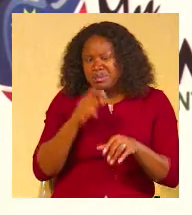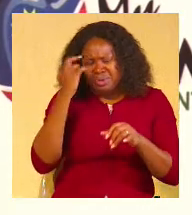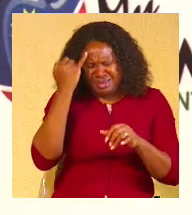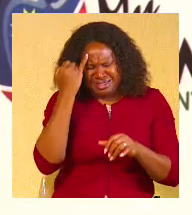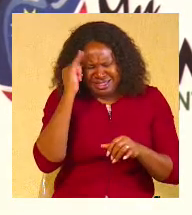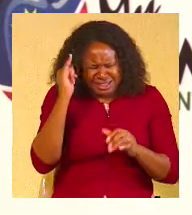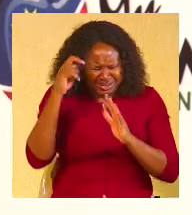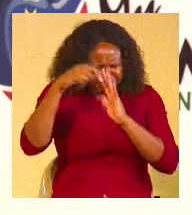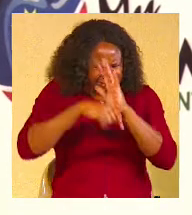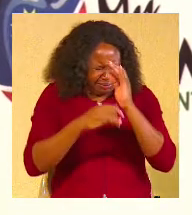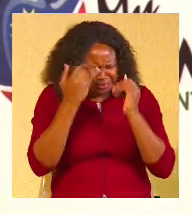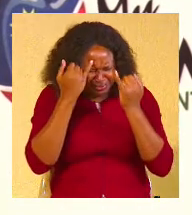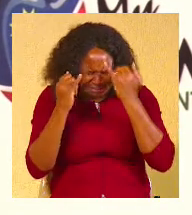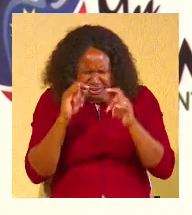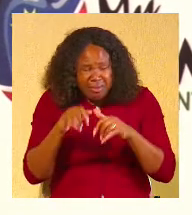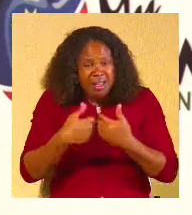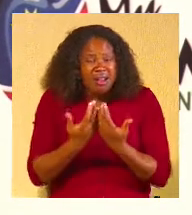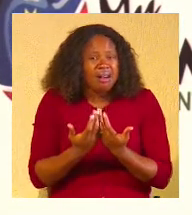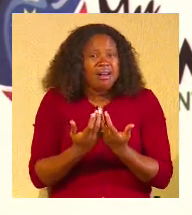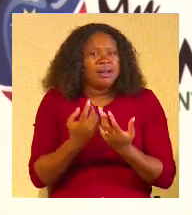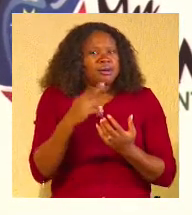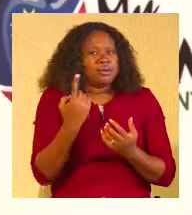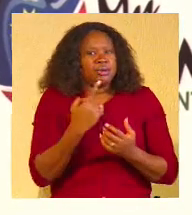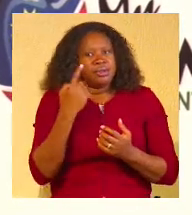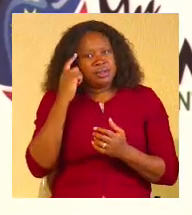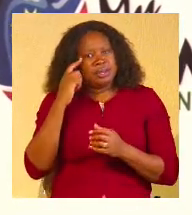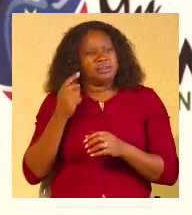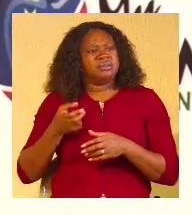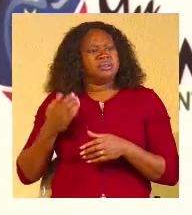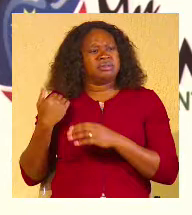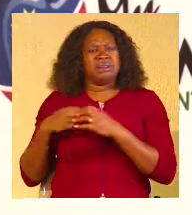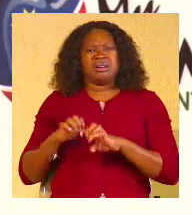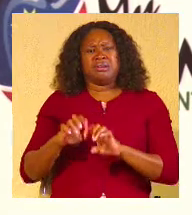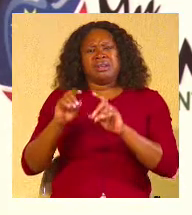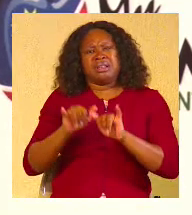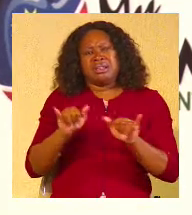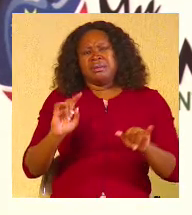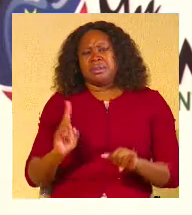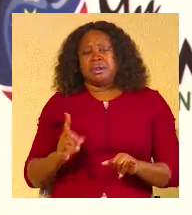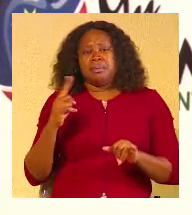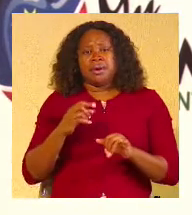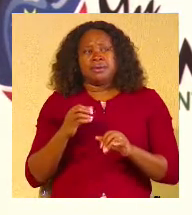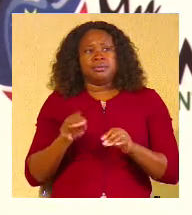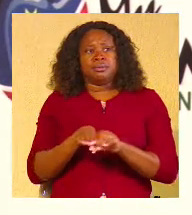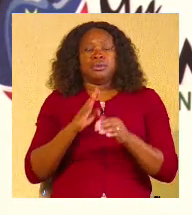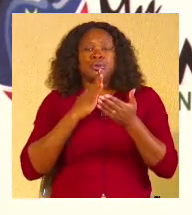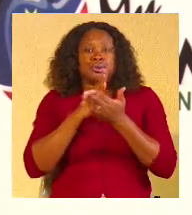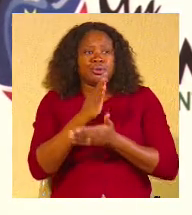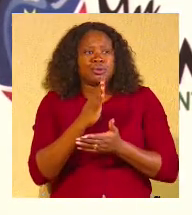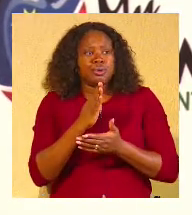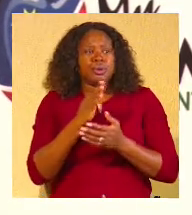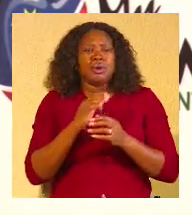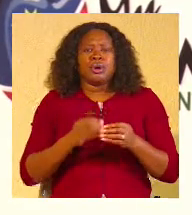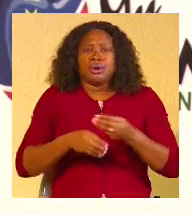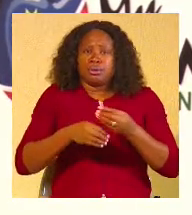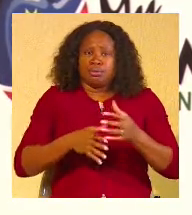creative and widely, and not just to think on what are our formal education systems, but rather ensuring and also